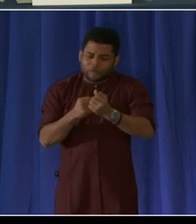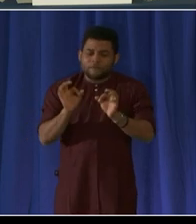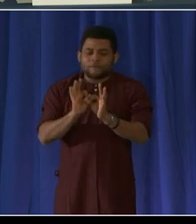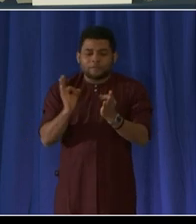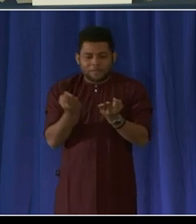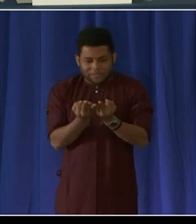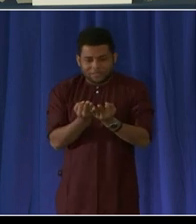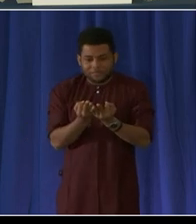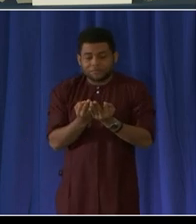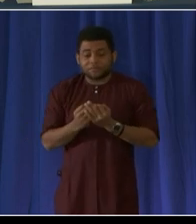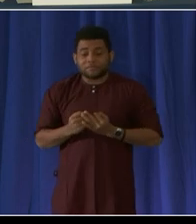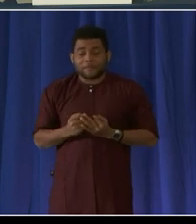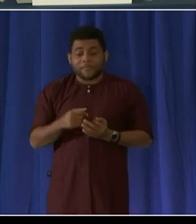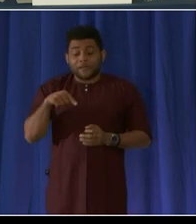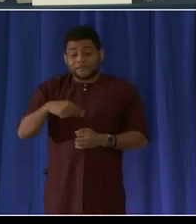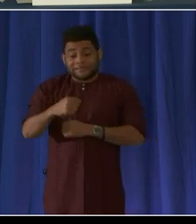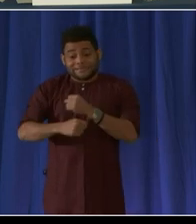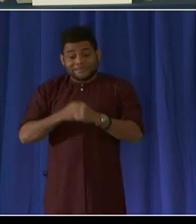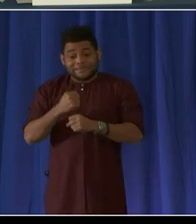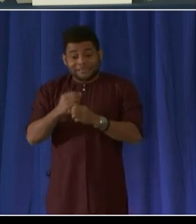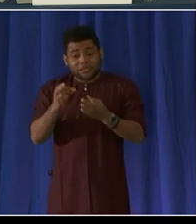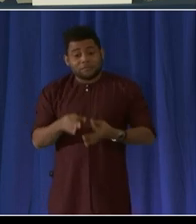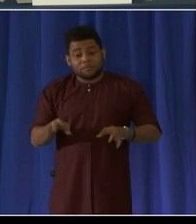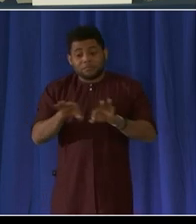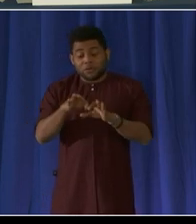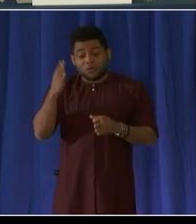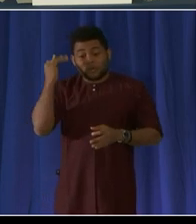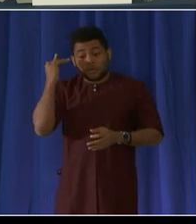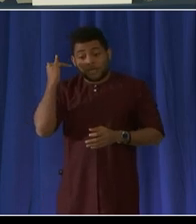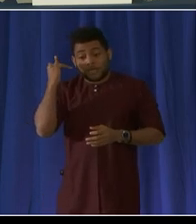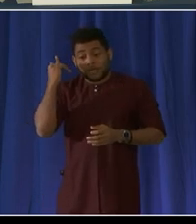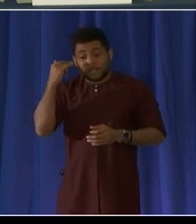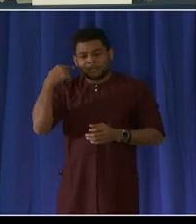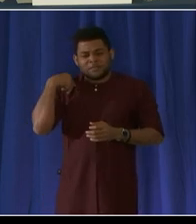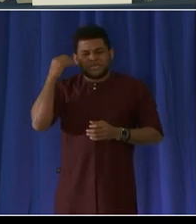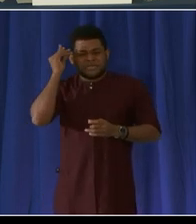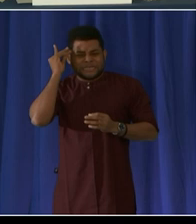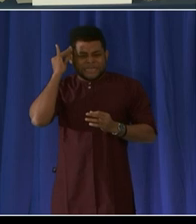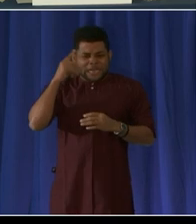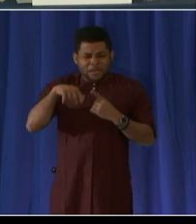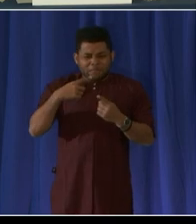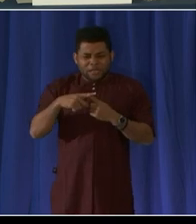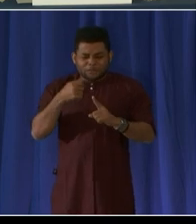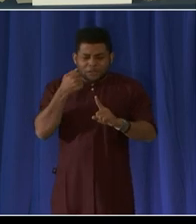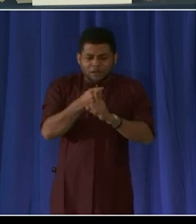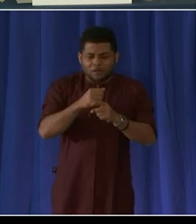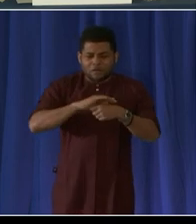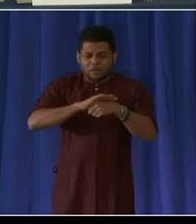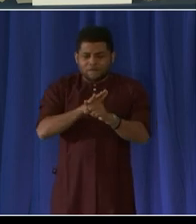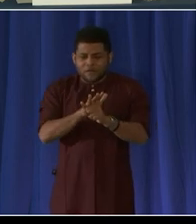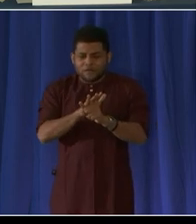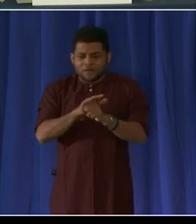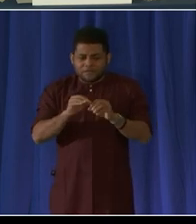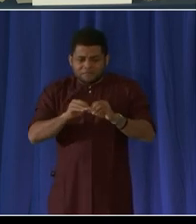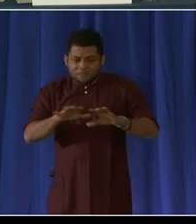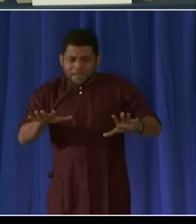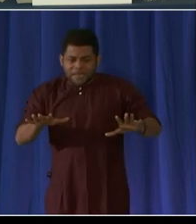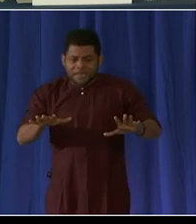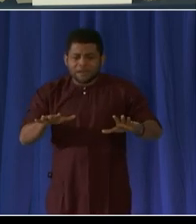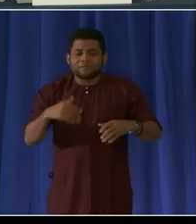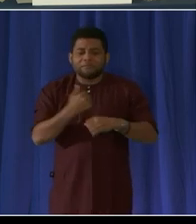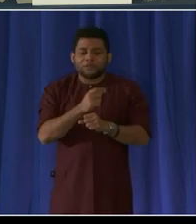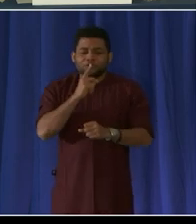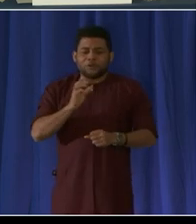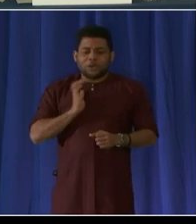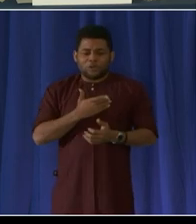families. We know this year is important as we think about the impacts of the COVID-19 pandemic and ensuring that our schools